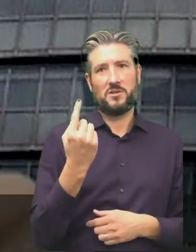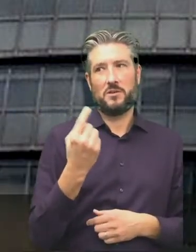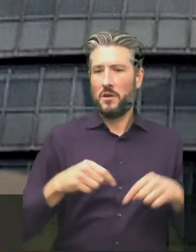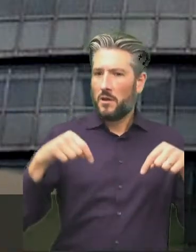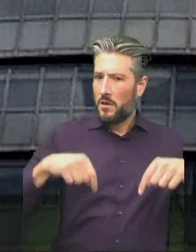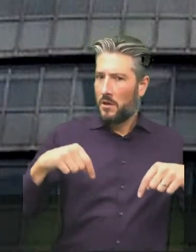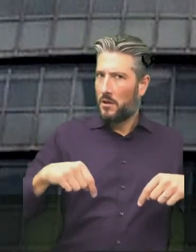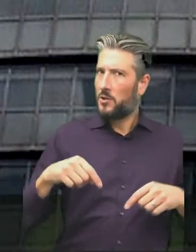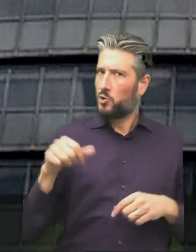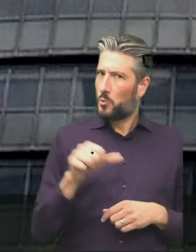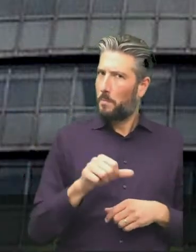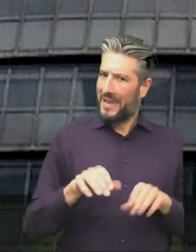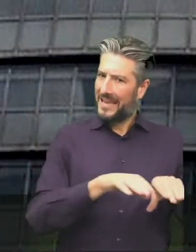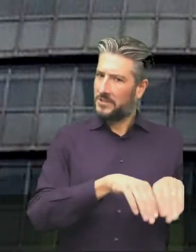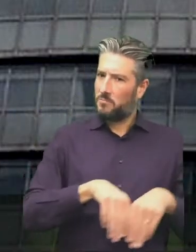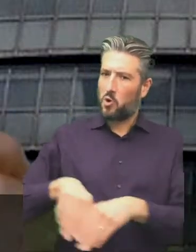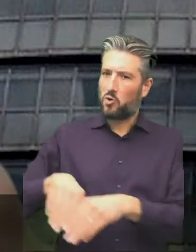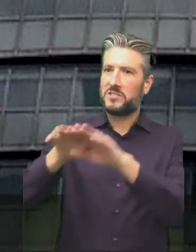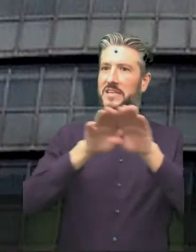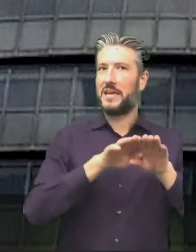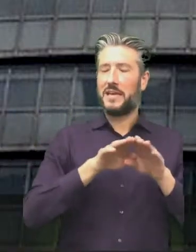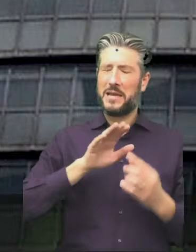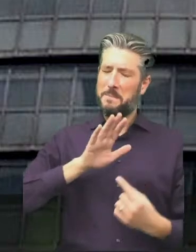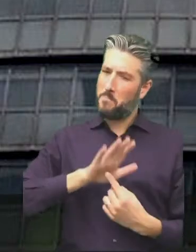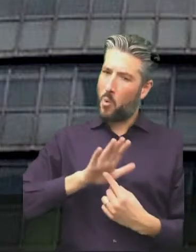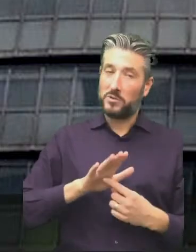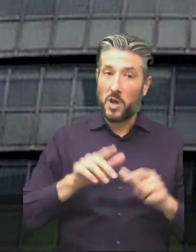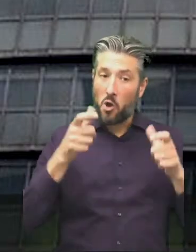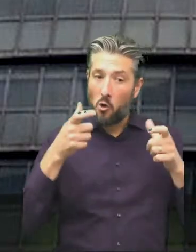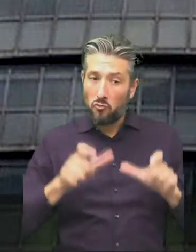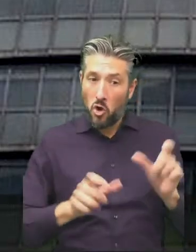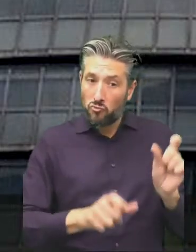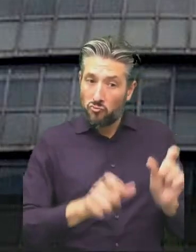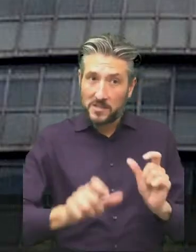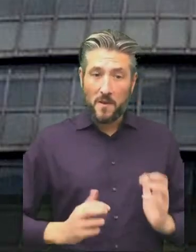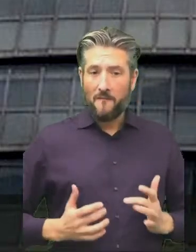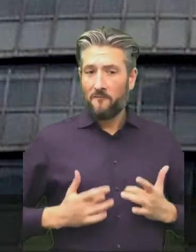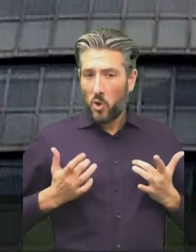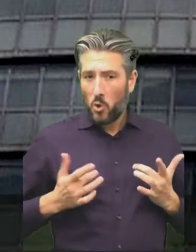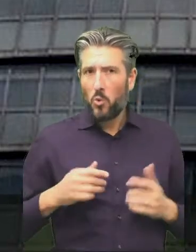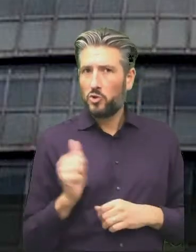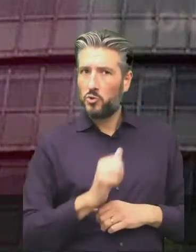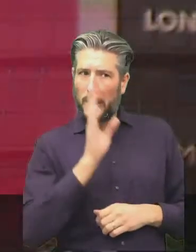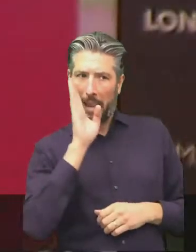and that we listen to the residents before we make changes in their roads.